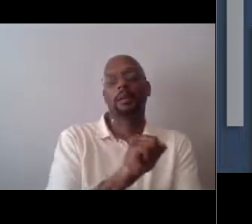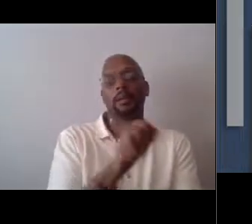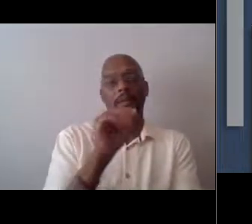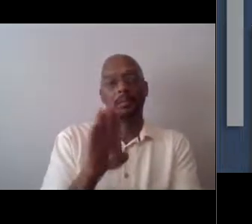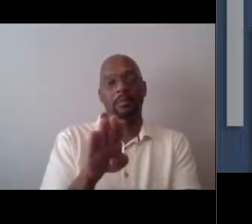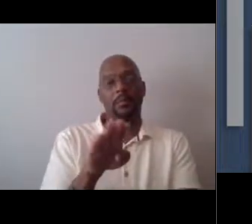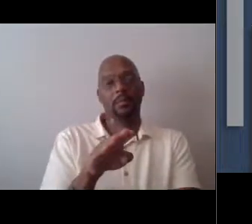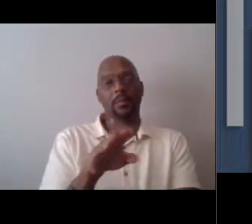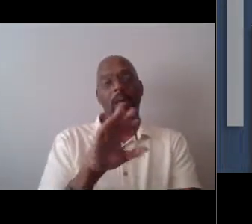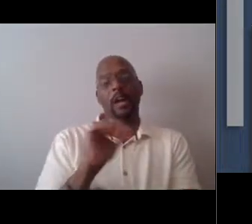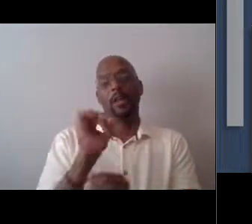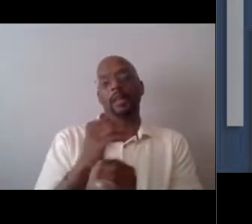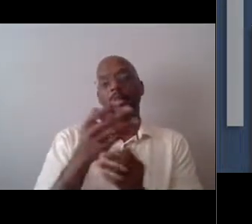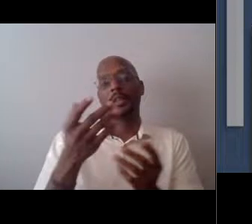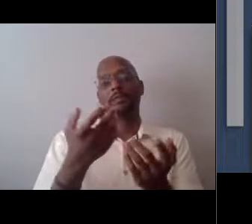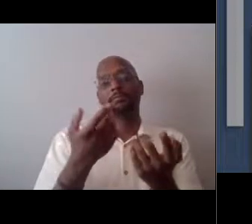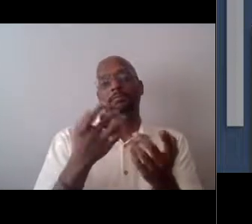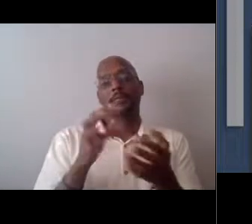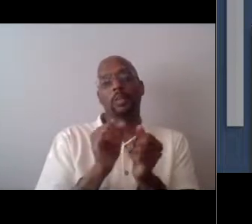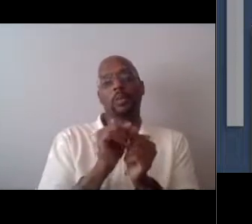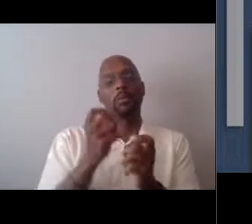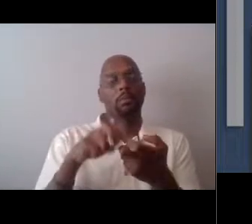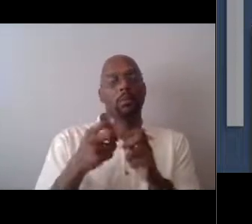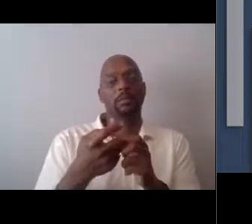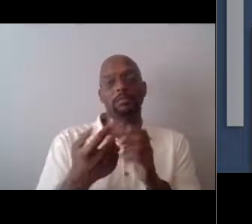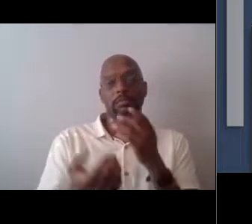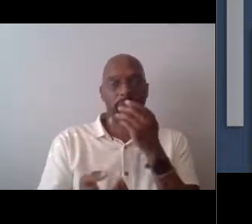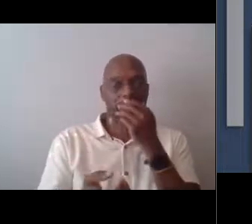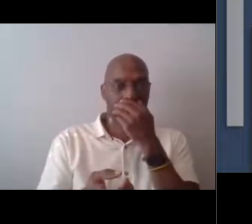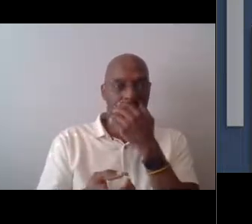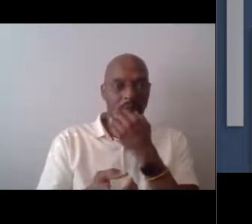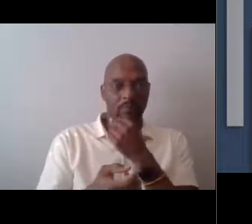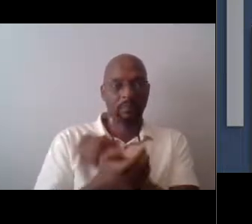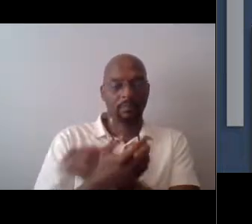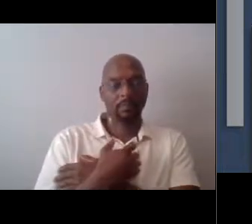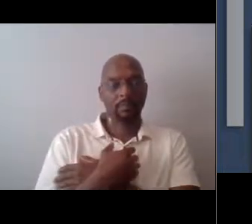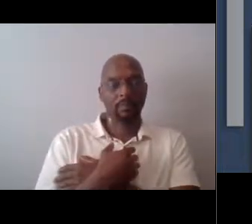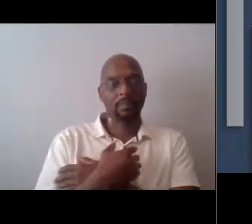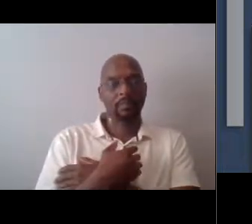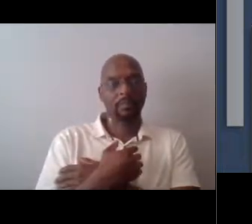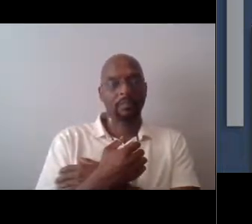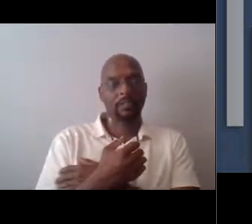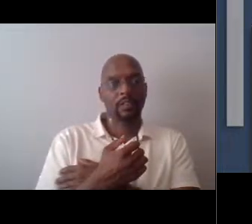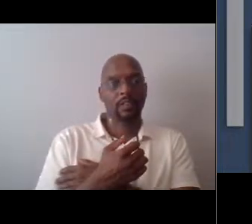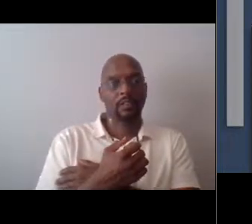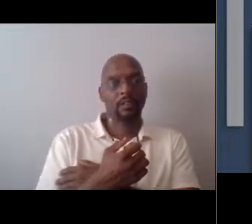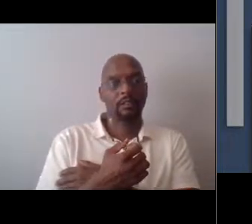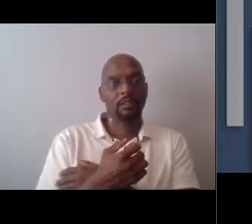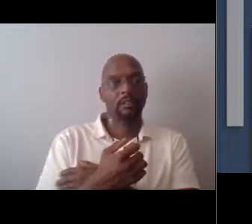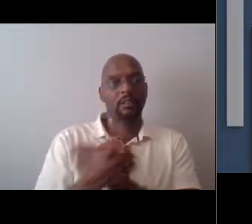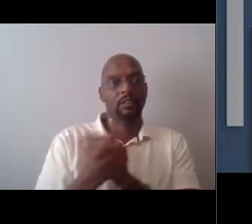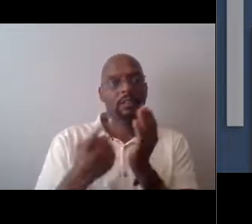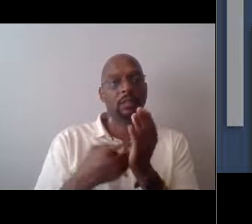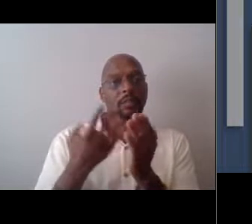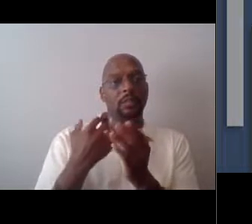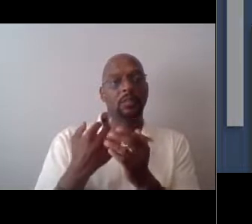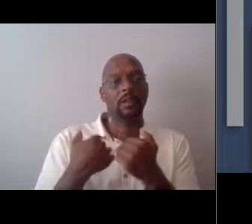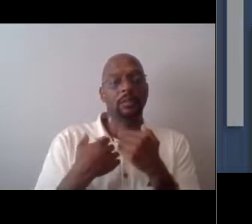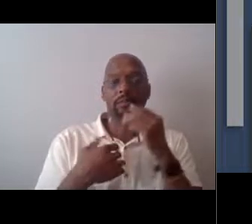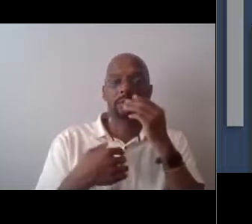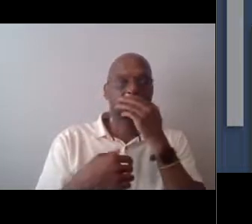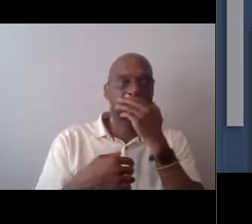this index address that problem of picking up those communities in those? Yeah, so going back to what I mentioned, one of the